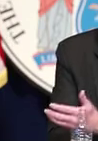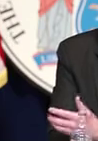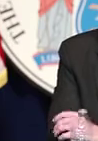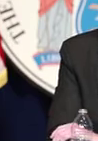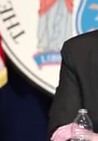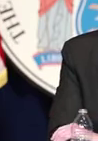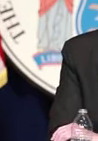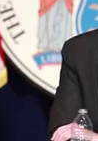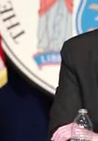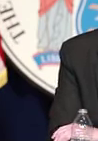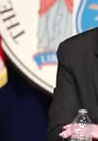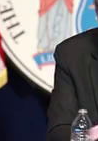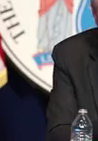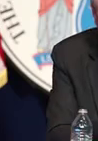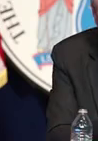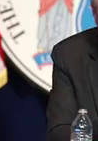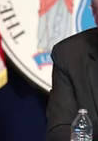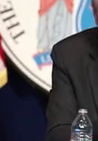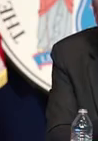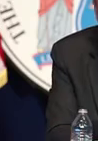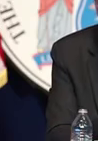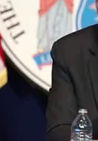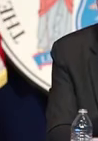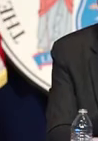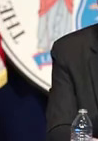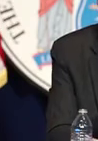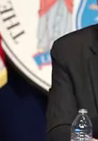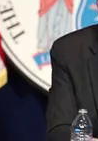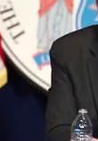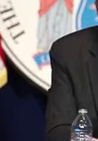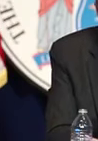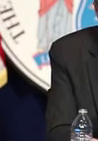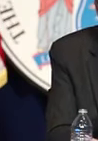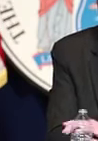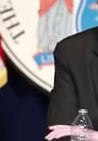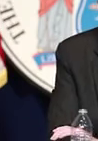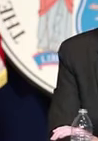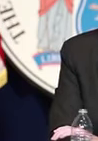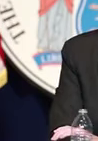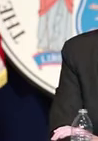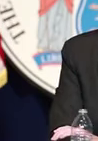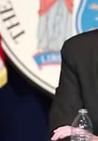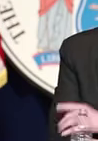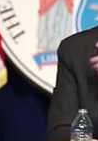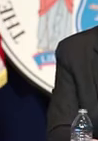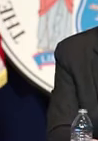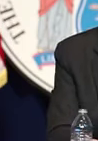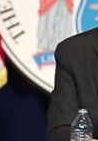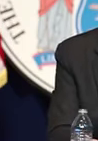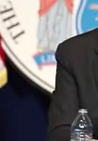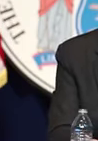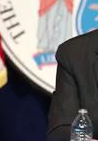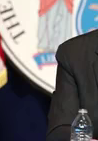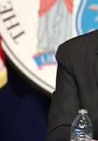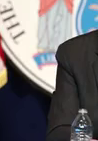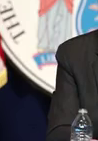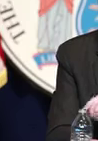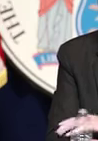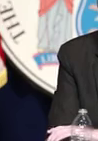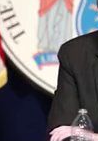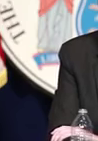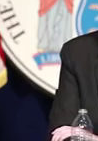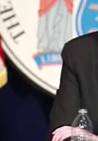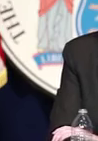other residents who have 3D printers so they can make even more. And in Bergen County,